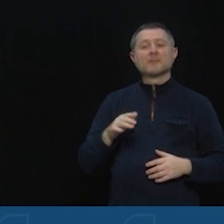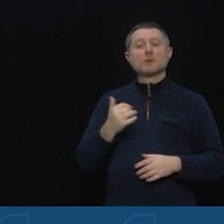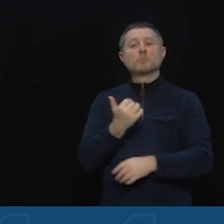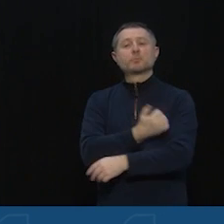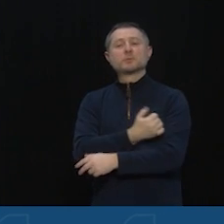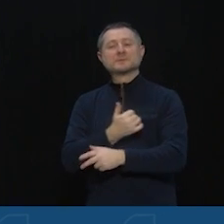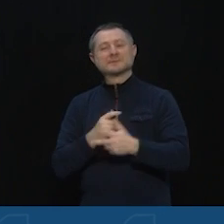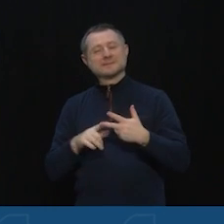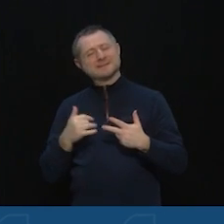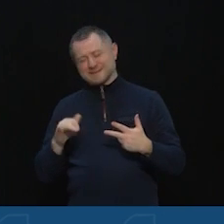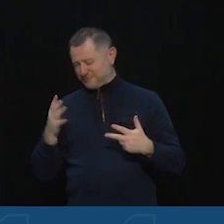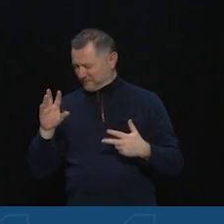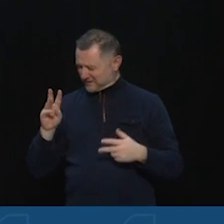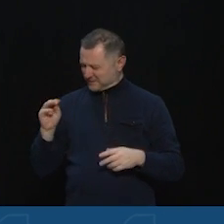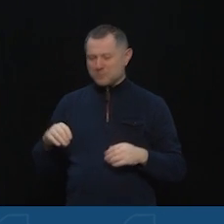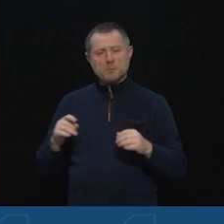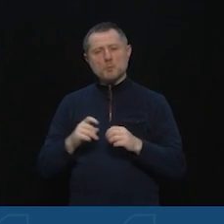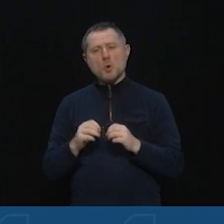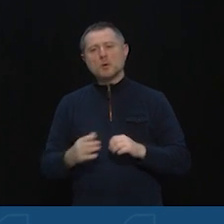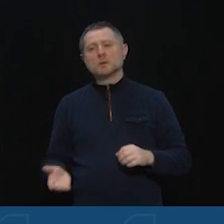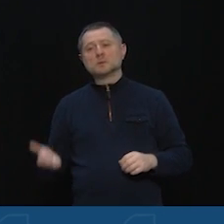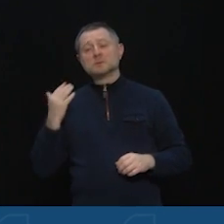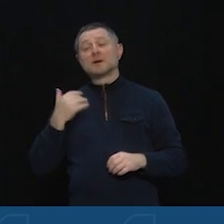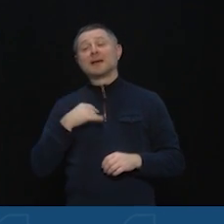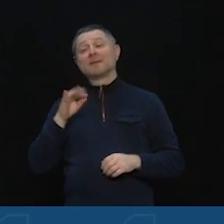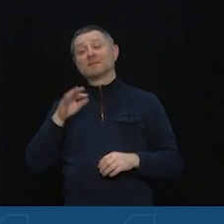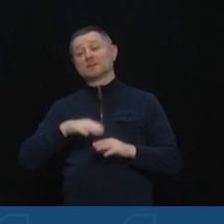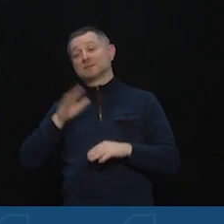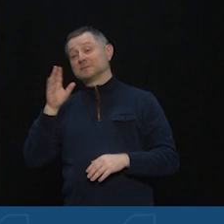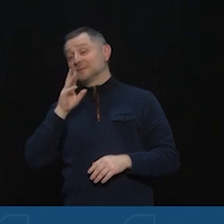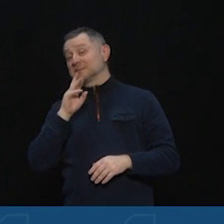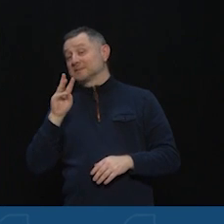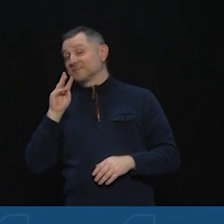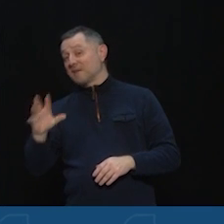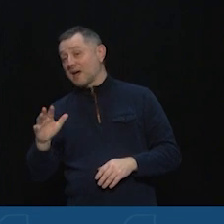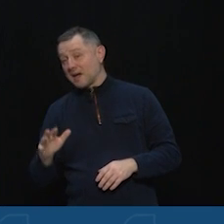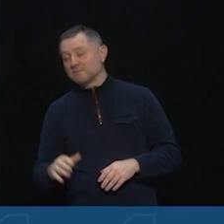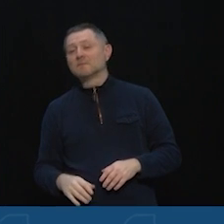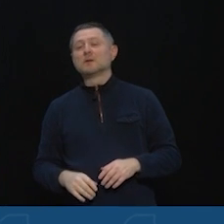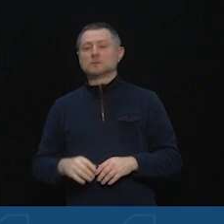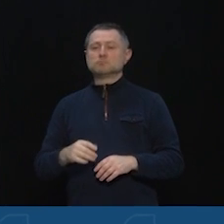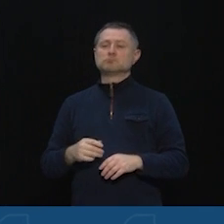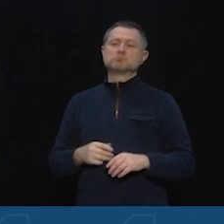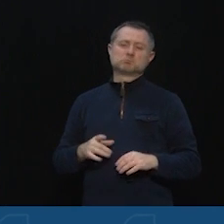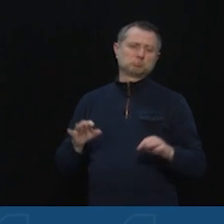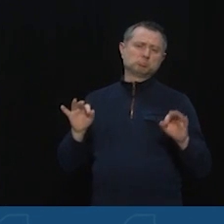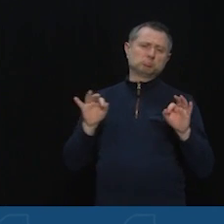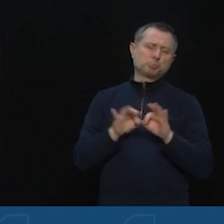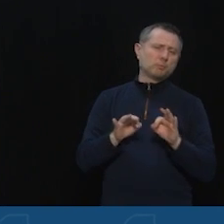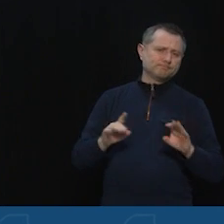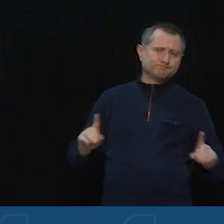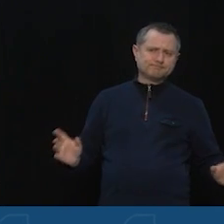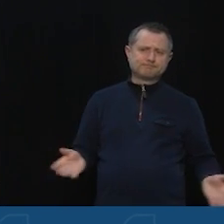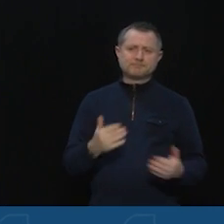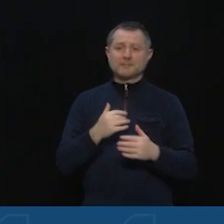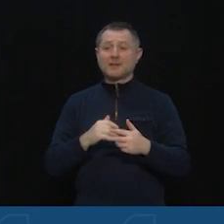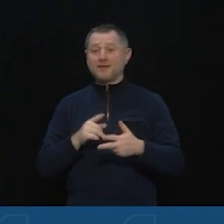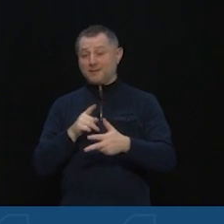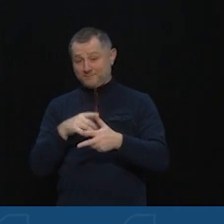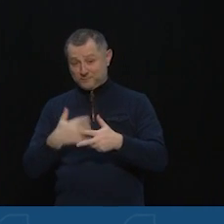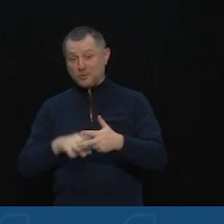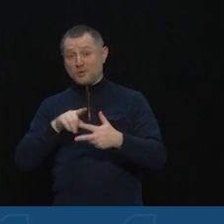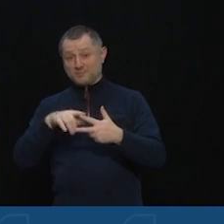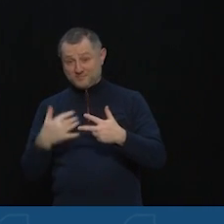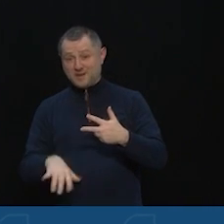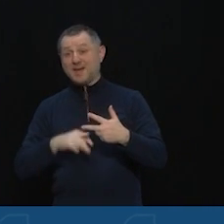concern are people who are over 65. We've been very aggressive about making sure that not just vaccines, but boosters are available. They're required to be